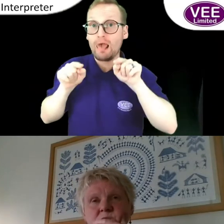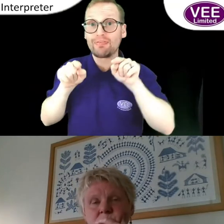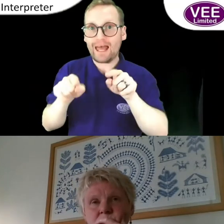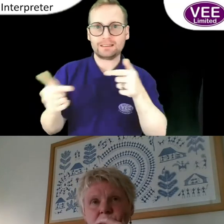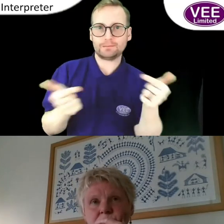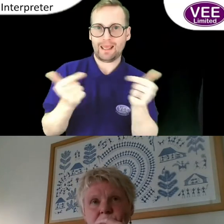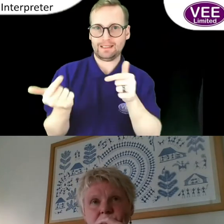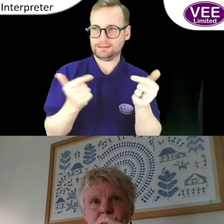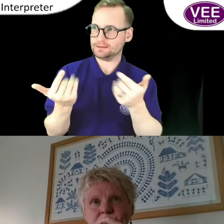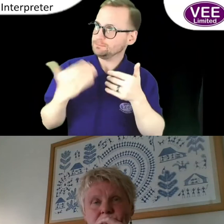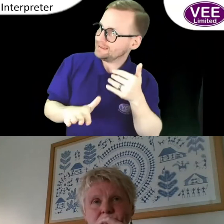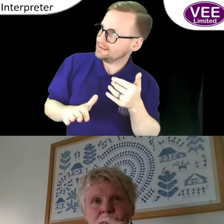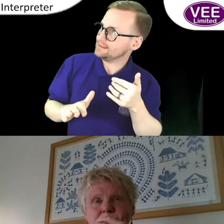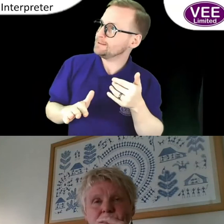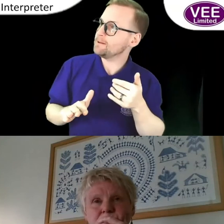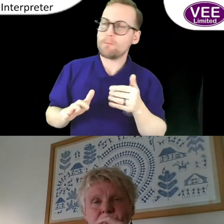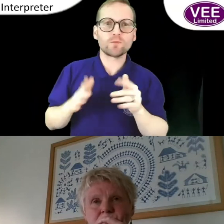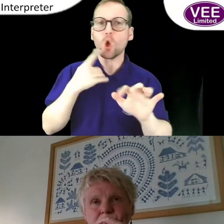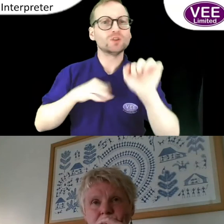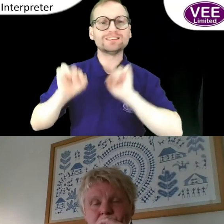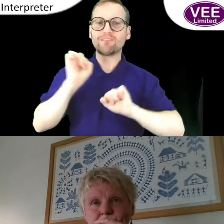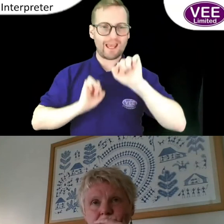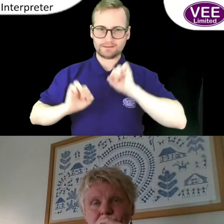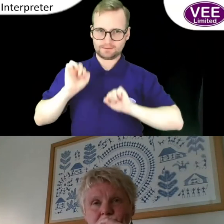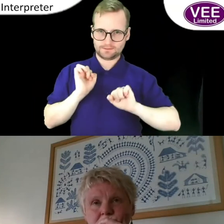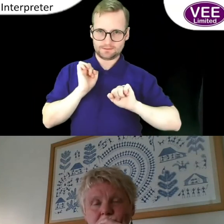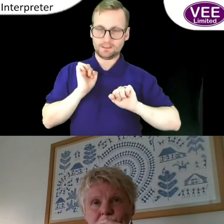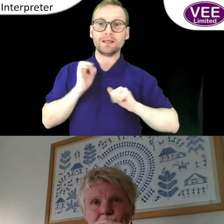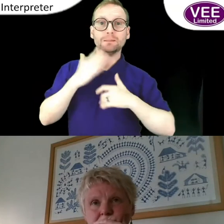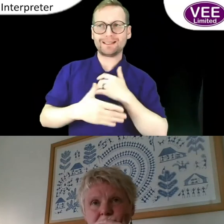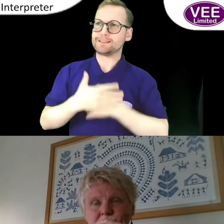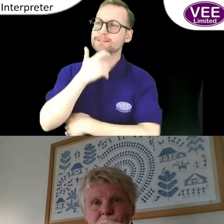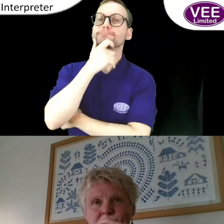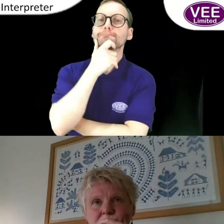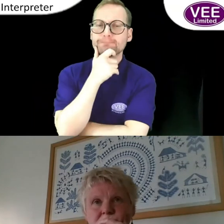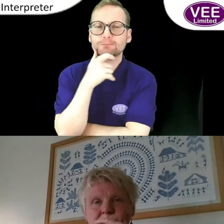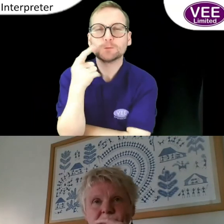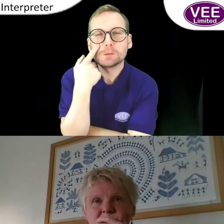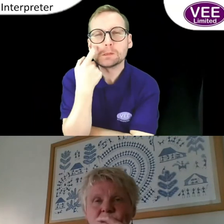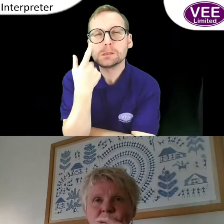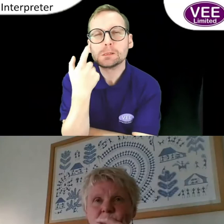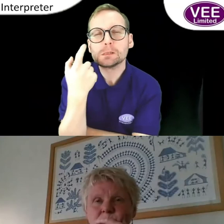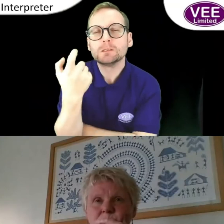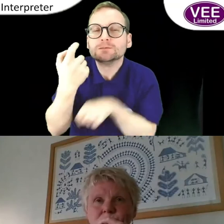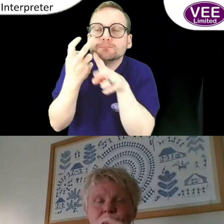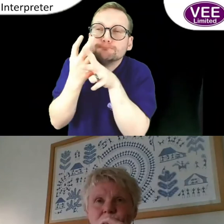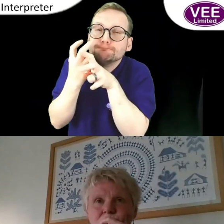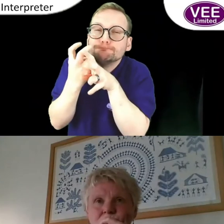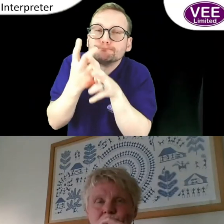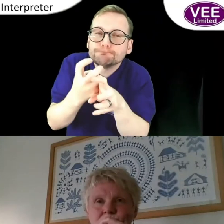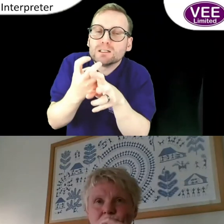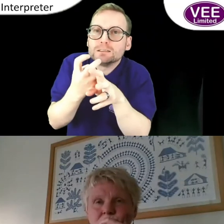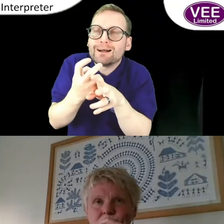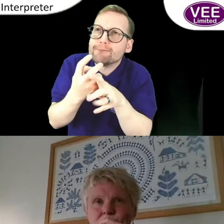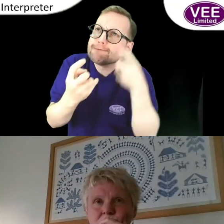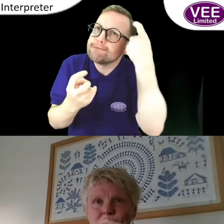just, not defend almost the displays. You've got to really question them and interrogate them. And I think for me, seeing the